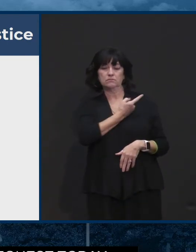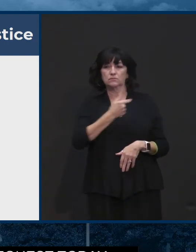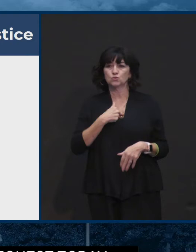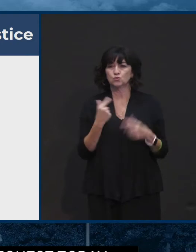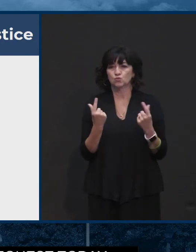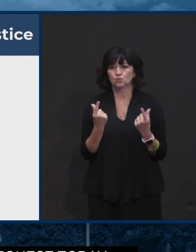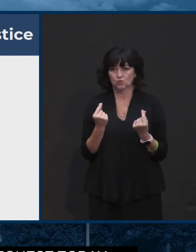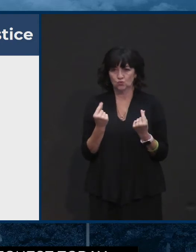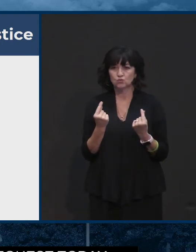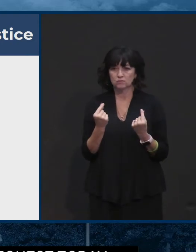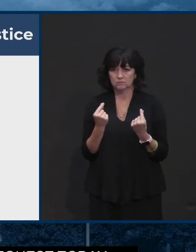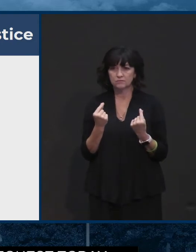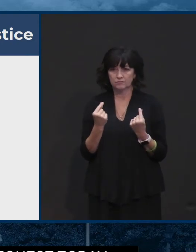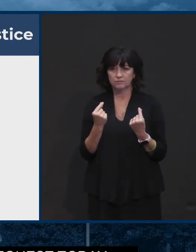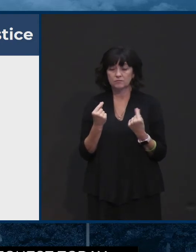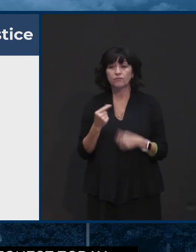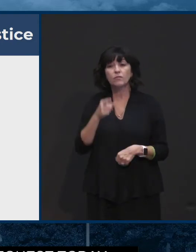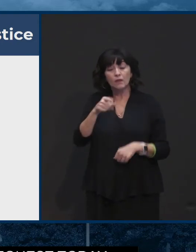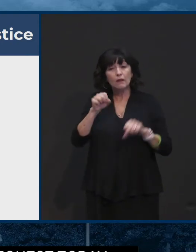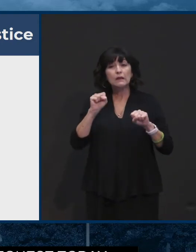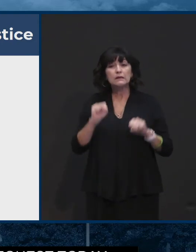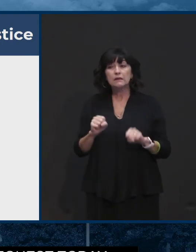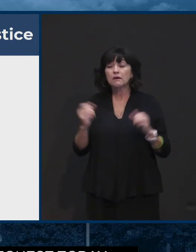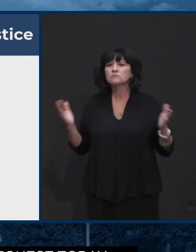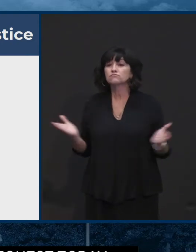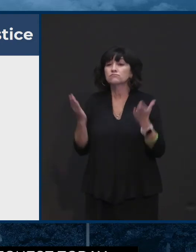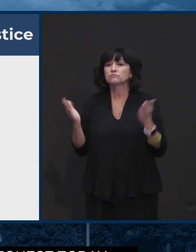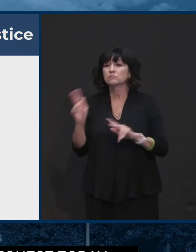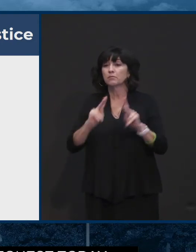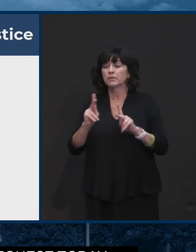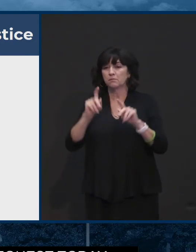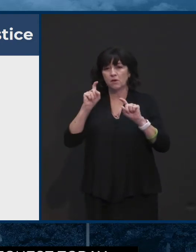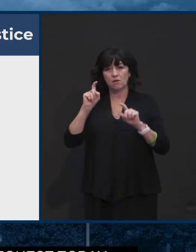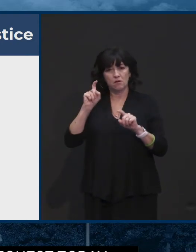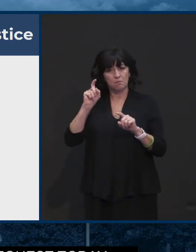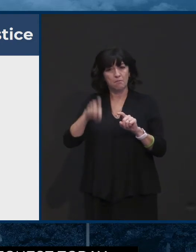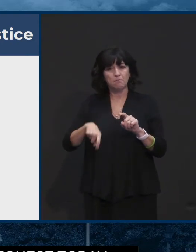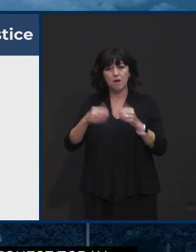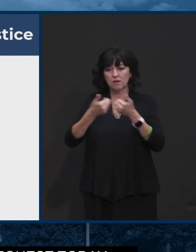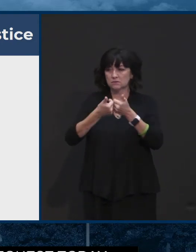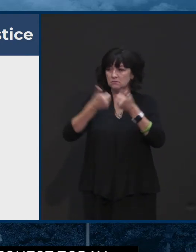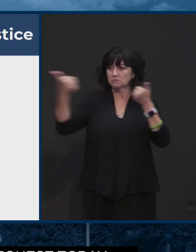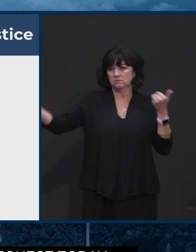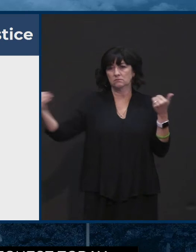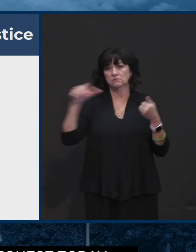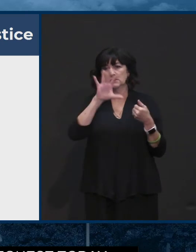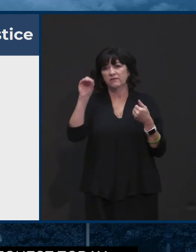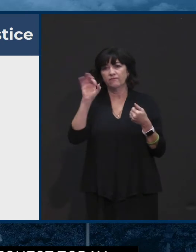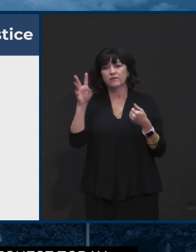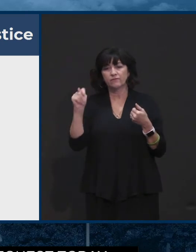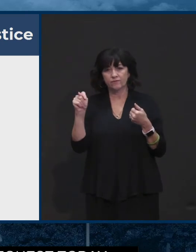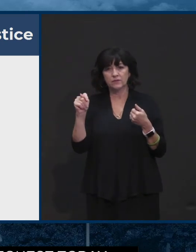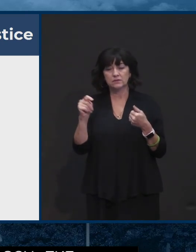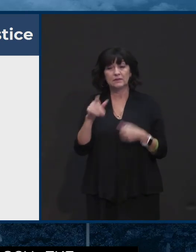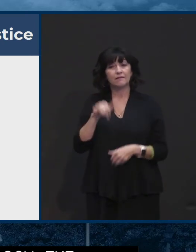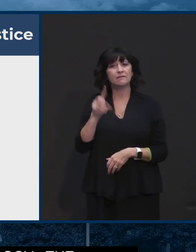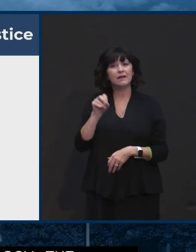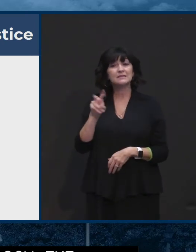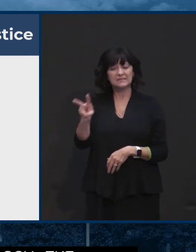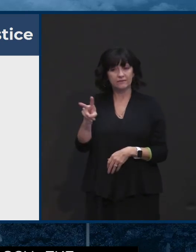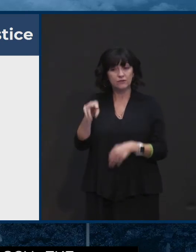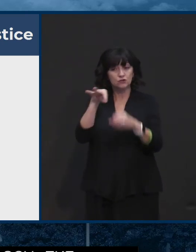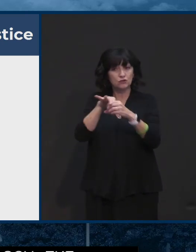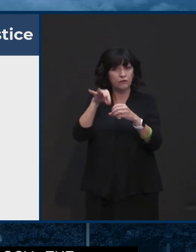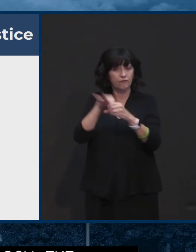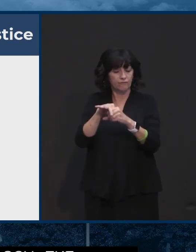of the entrance to a polling station. The Division of Civil Rights and Public Trust of our office has